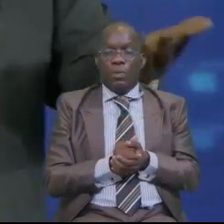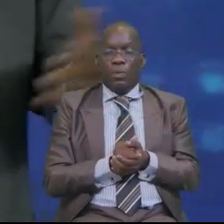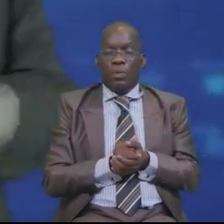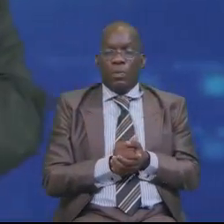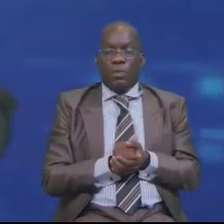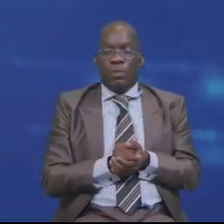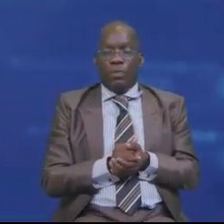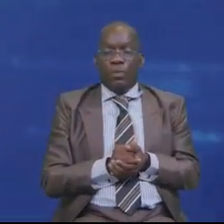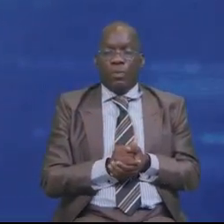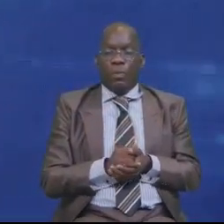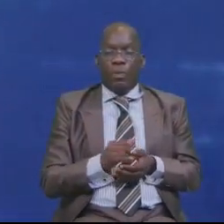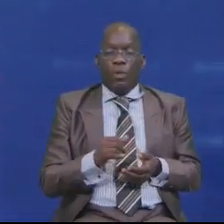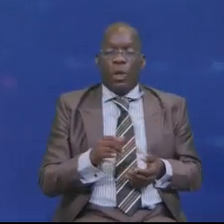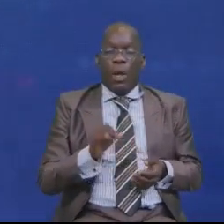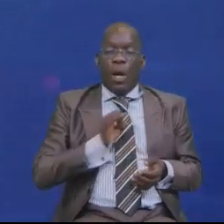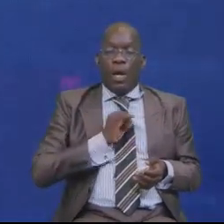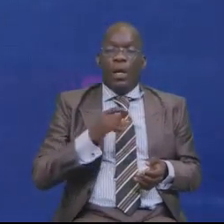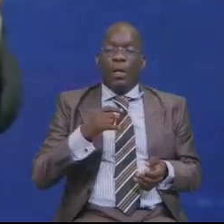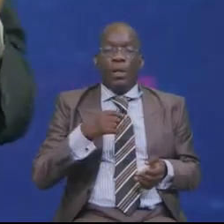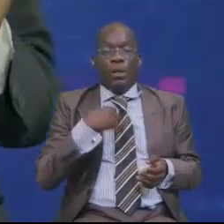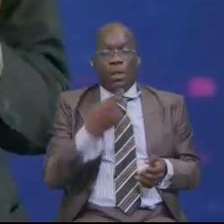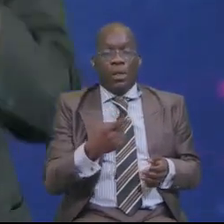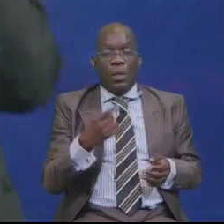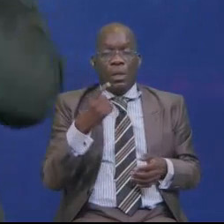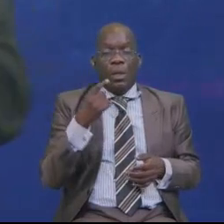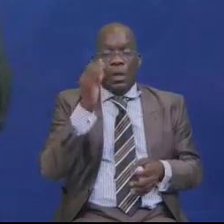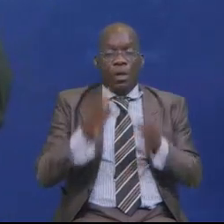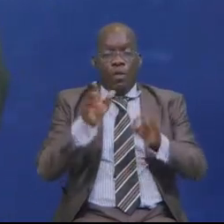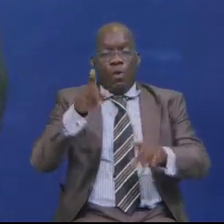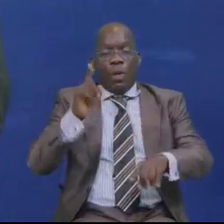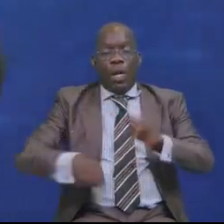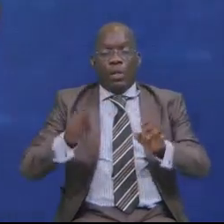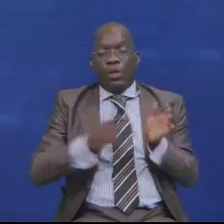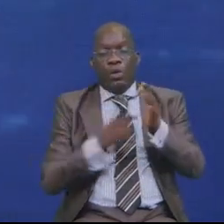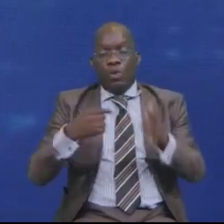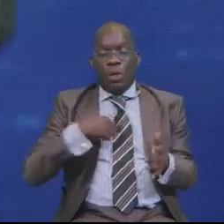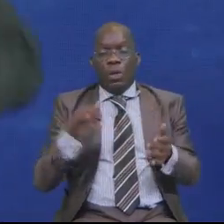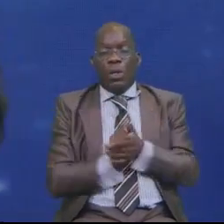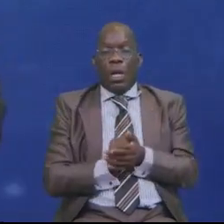show me the chapter and the verse, then I'll continue. They say,